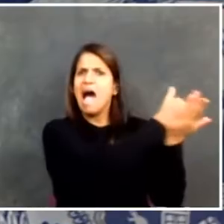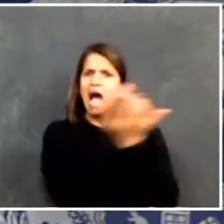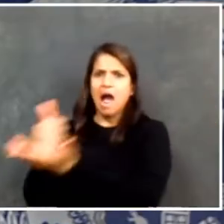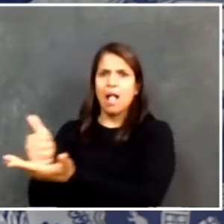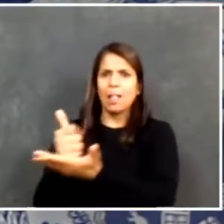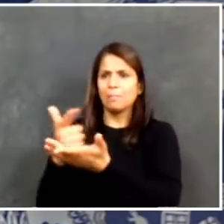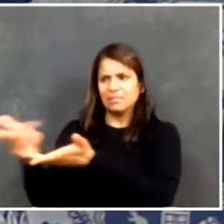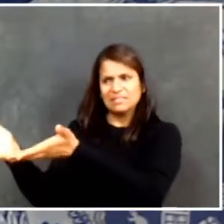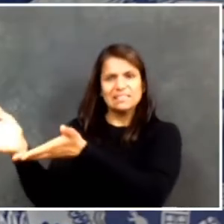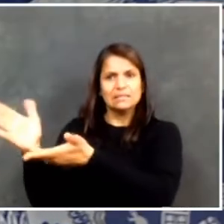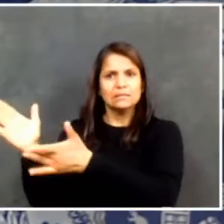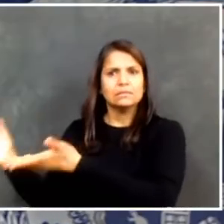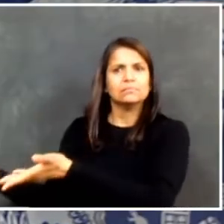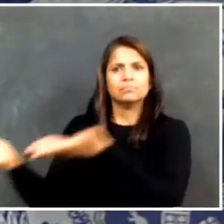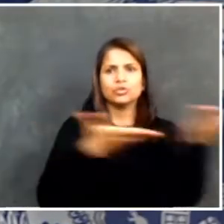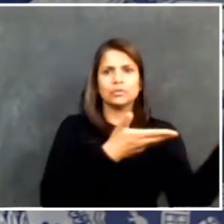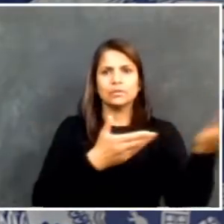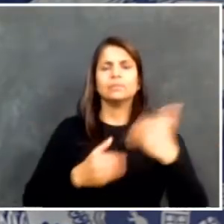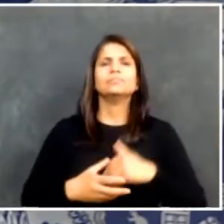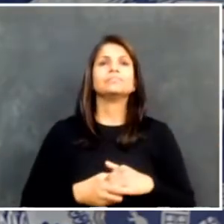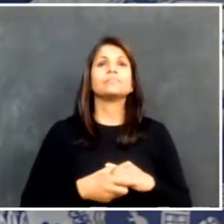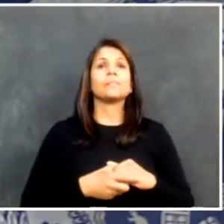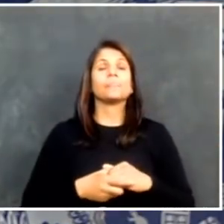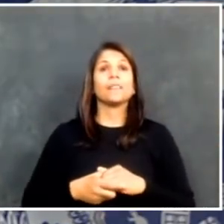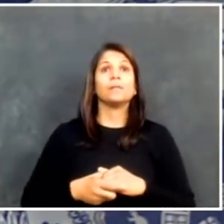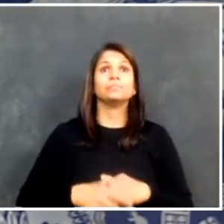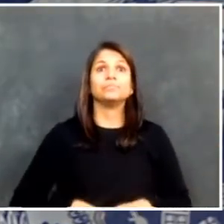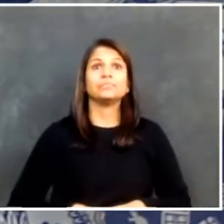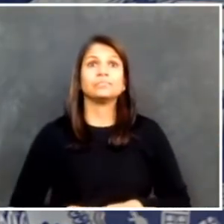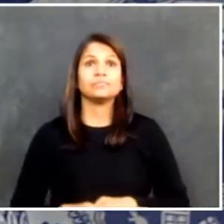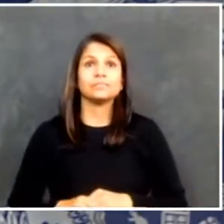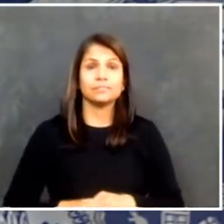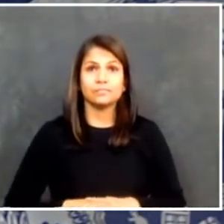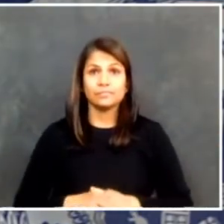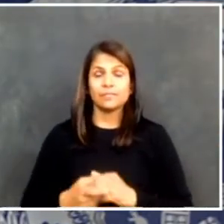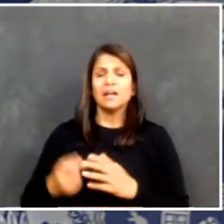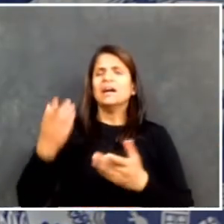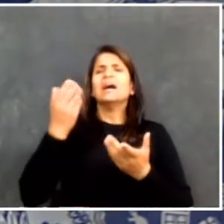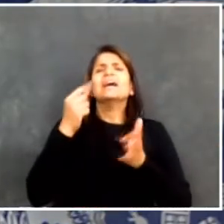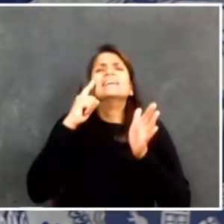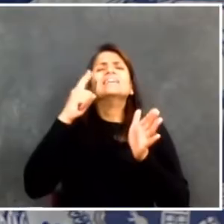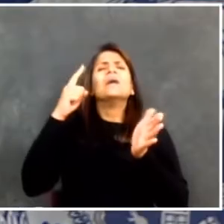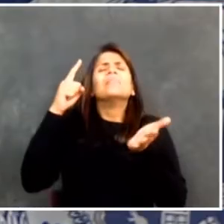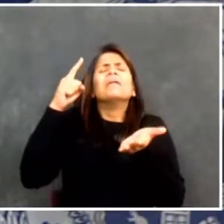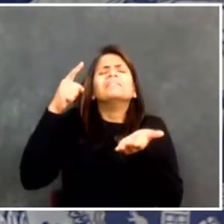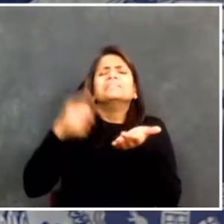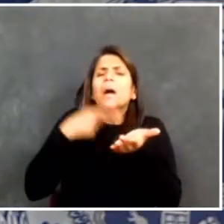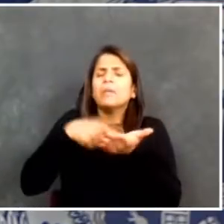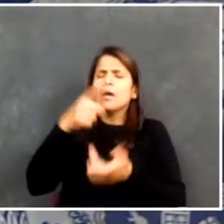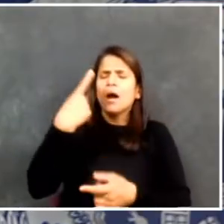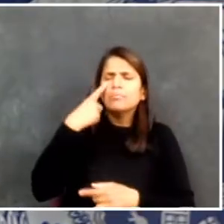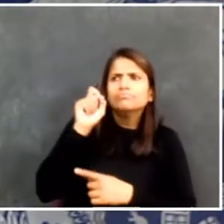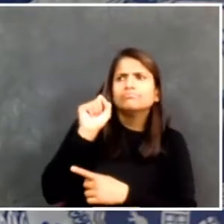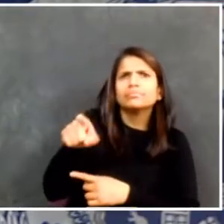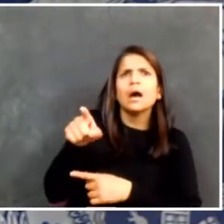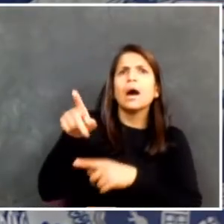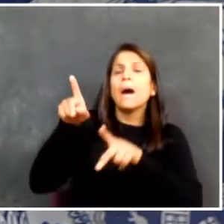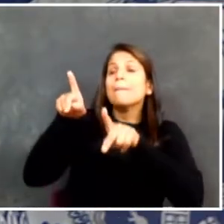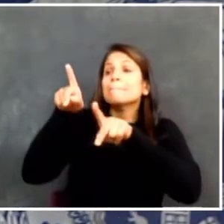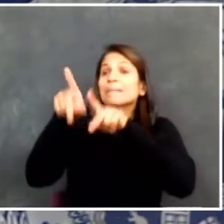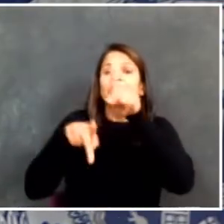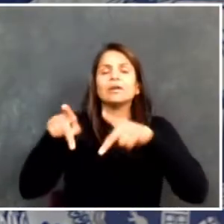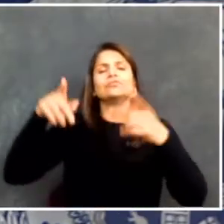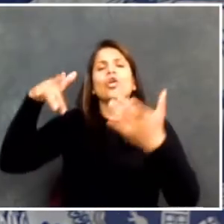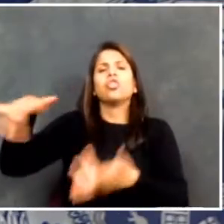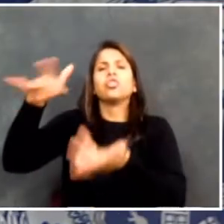distancing. If anyone tries to even begin to stay in the same place on the street, that's not acceptable. It's not